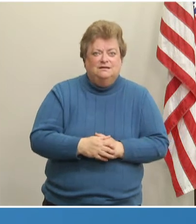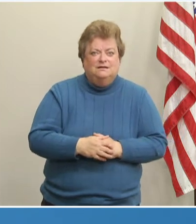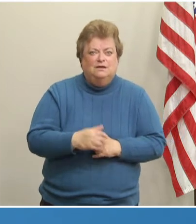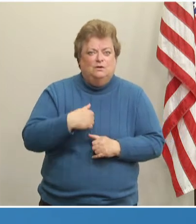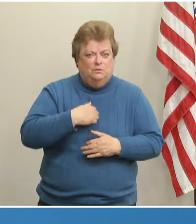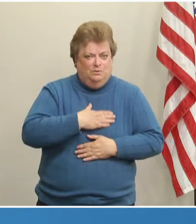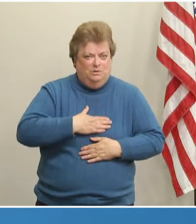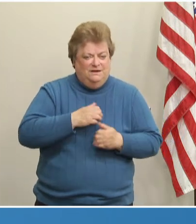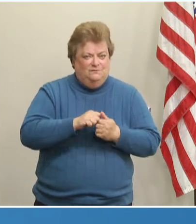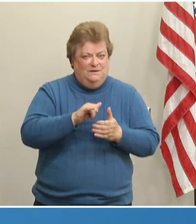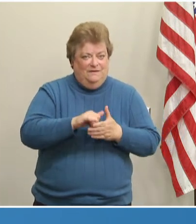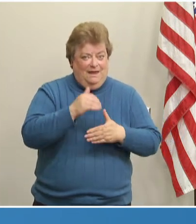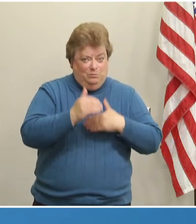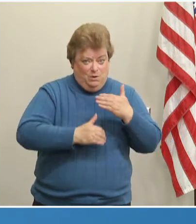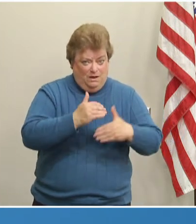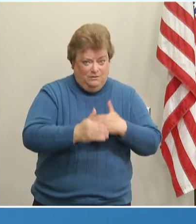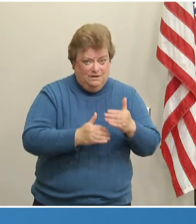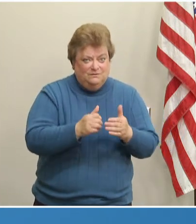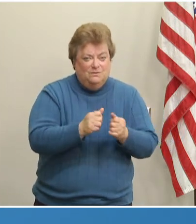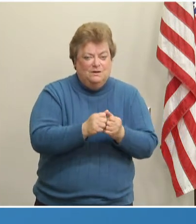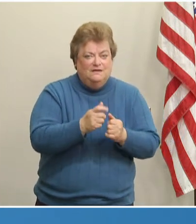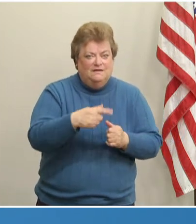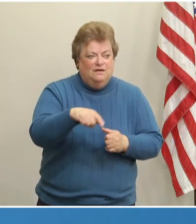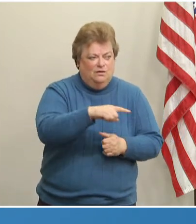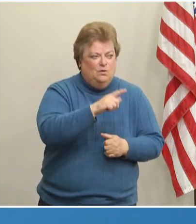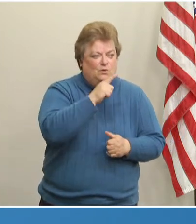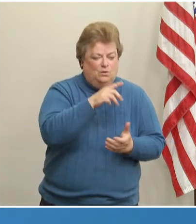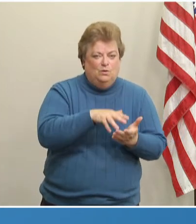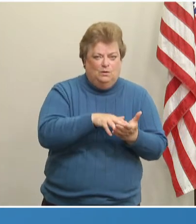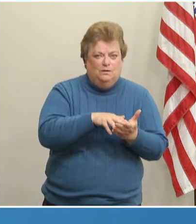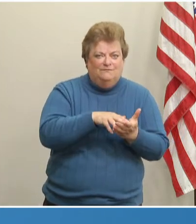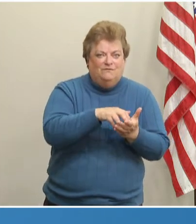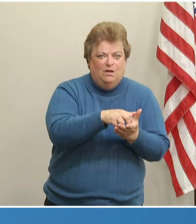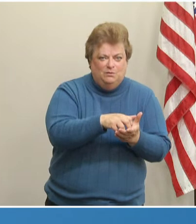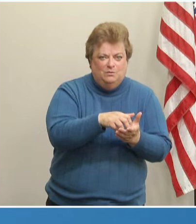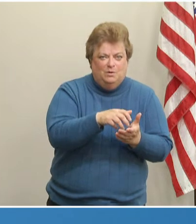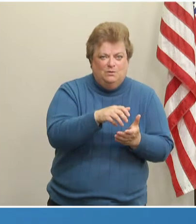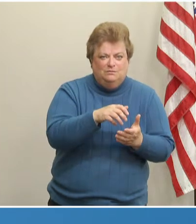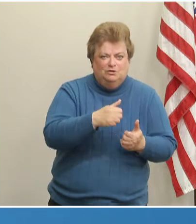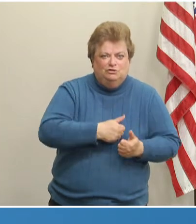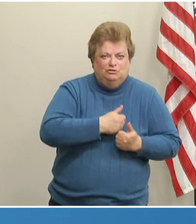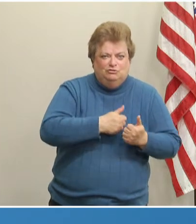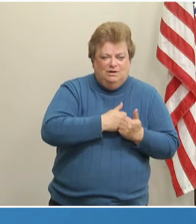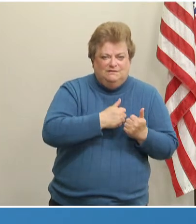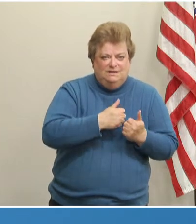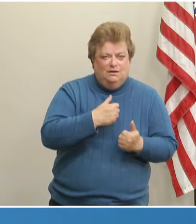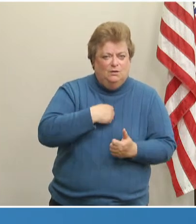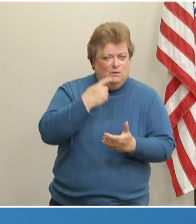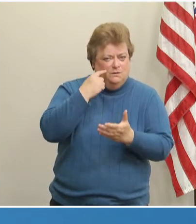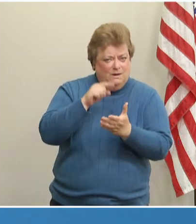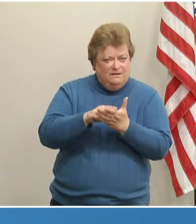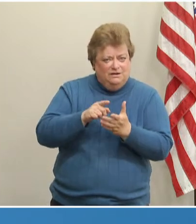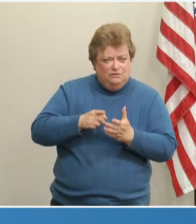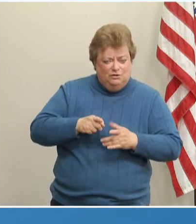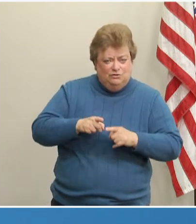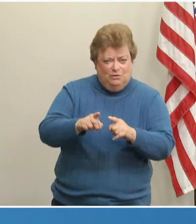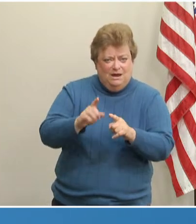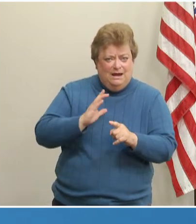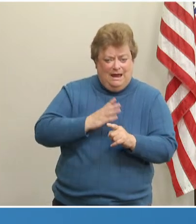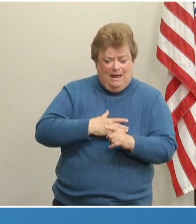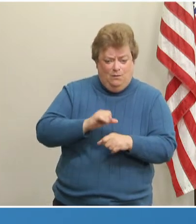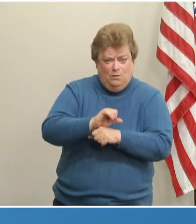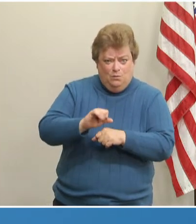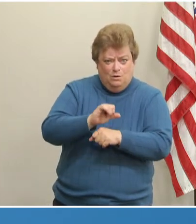We're pleased with the progress in vaccinating these vulnerable residents. We recognize that over the course of the vaccination